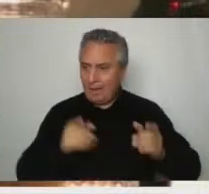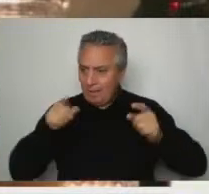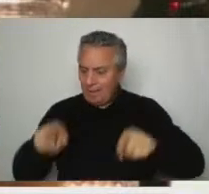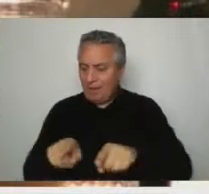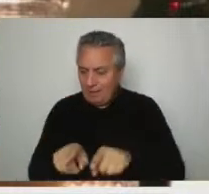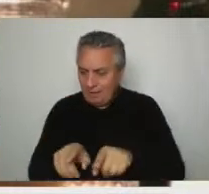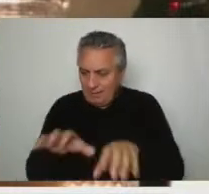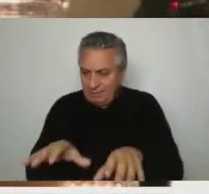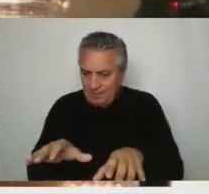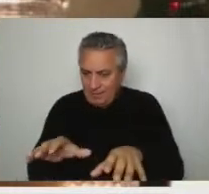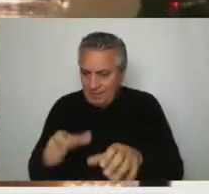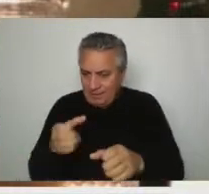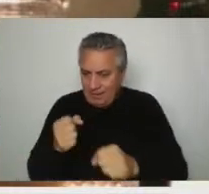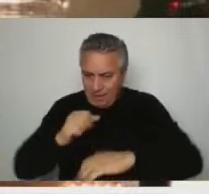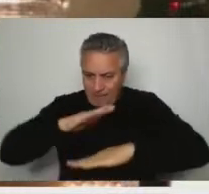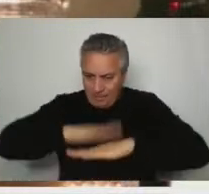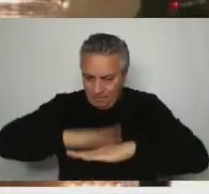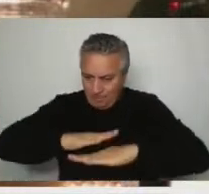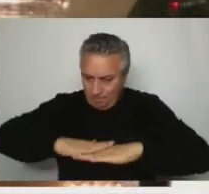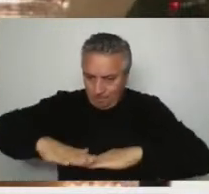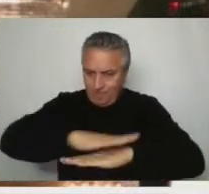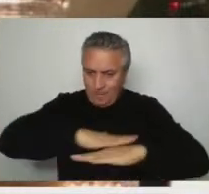territorial